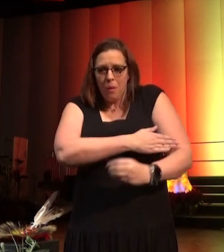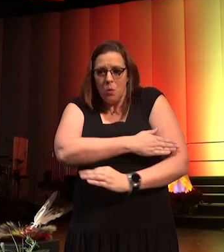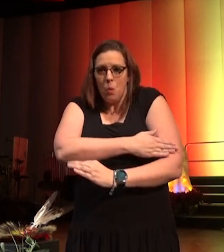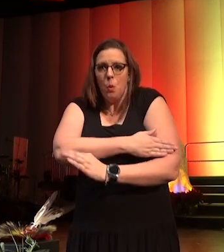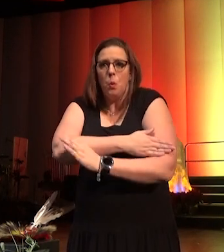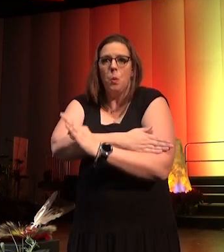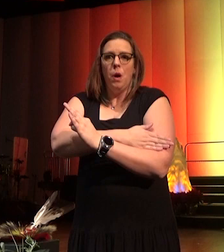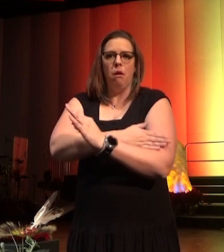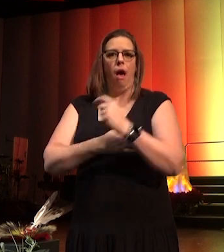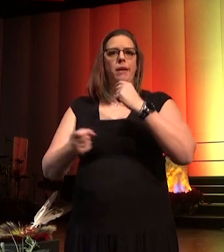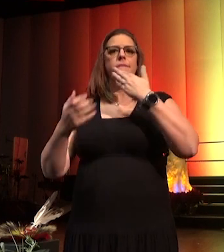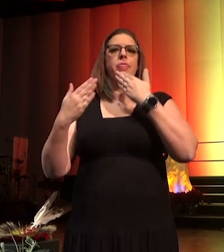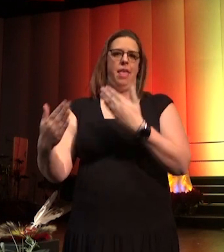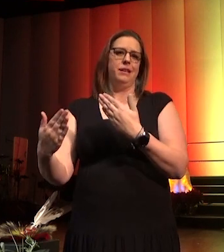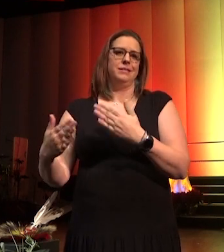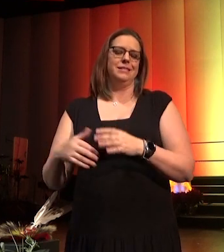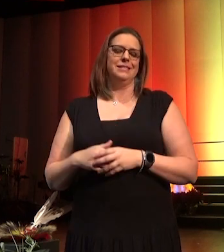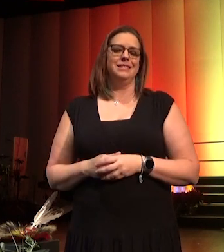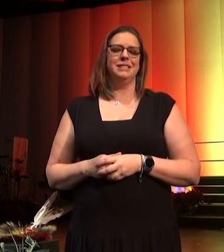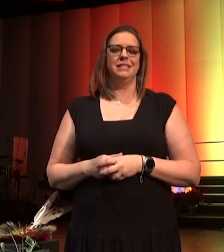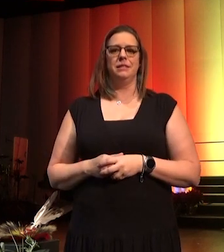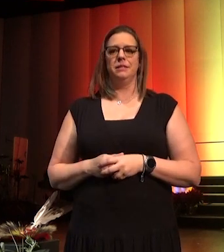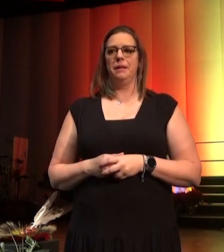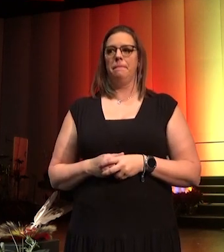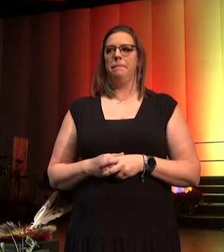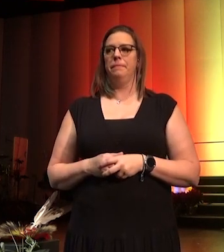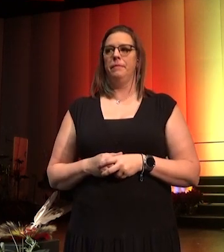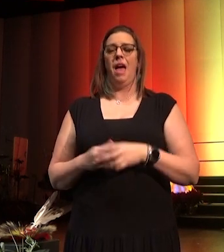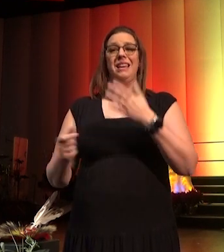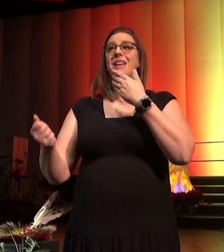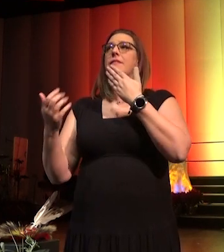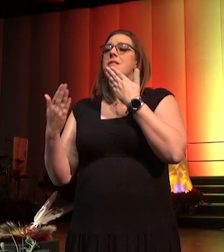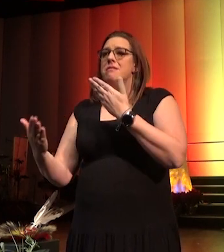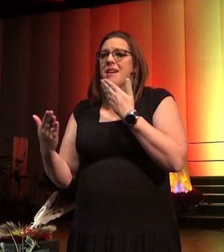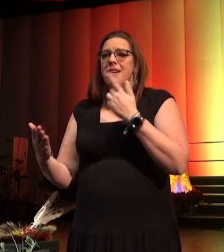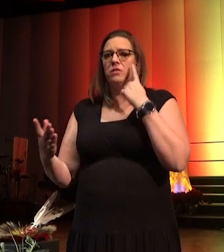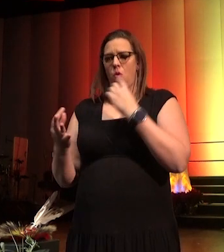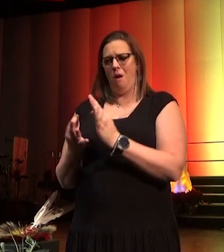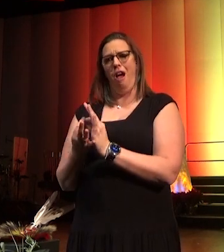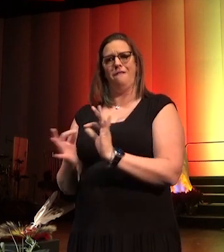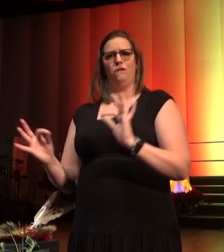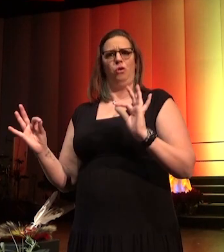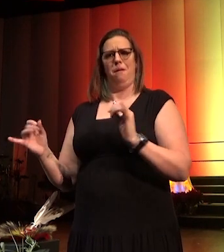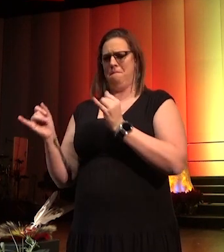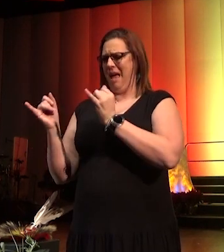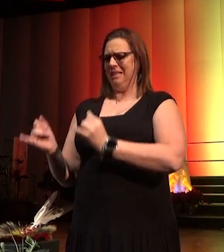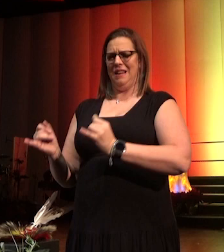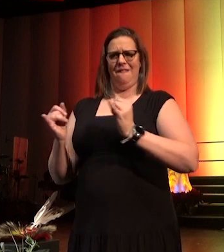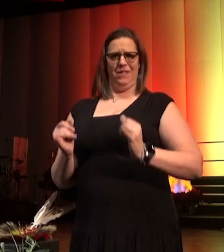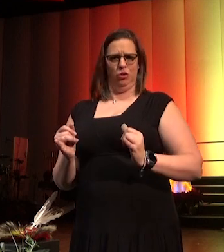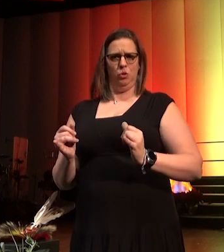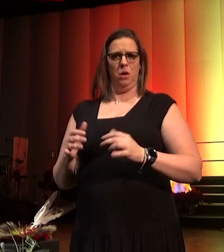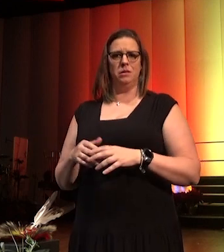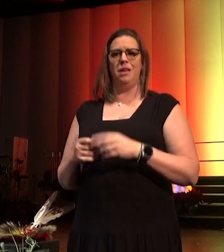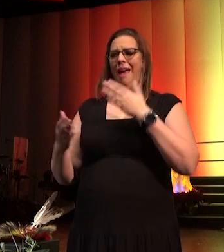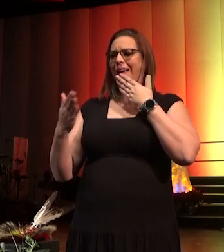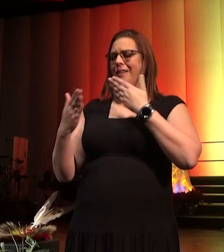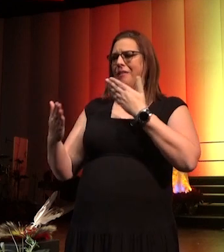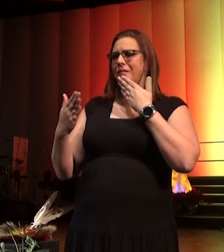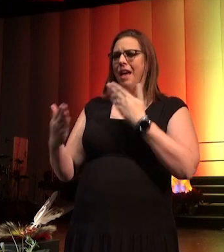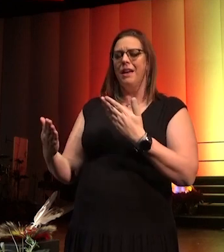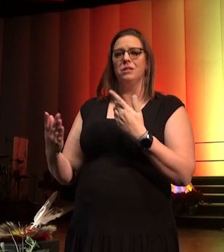I give thanks. And I give thanks for our freedom as individuals. And I give thanks for the